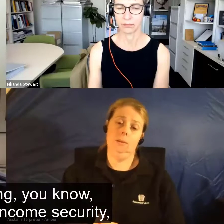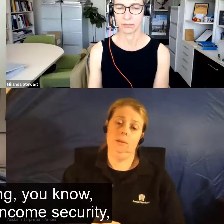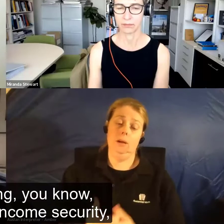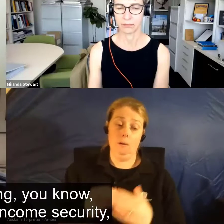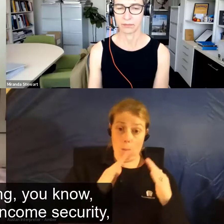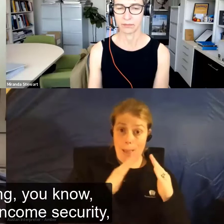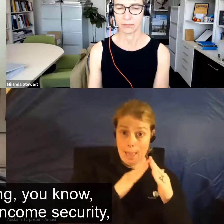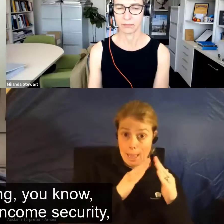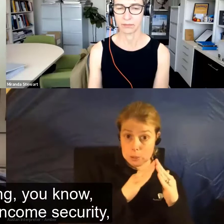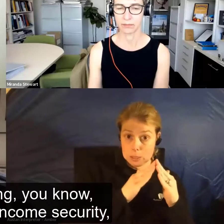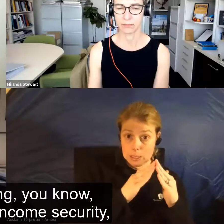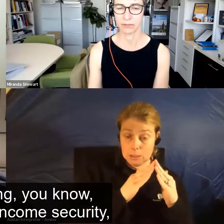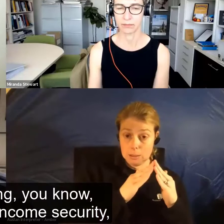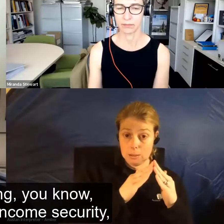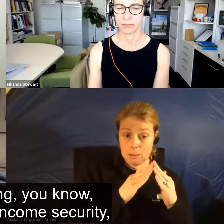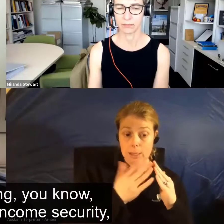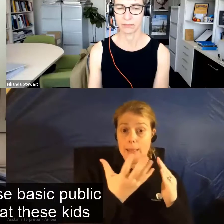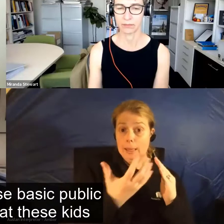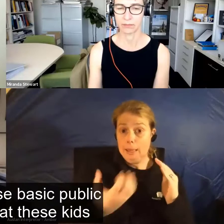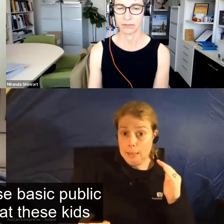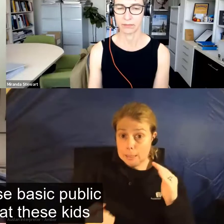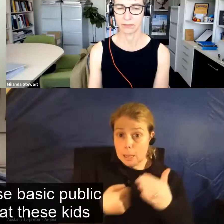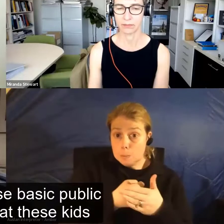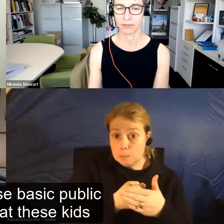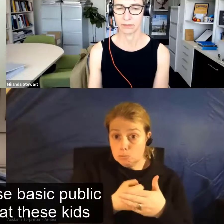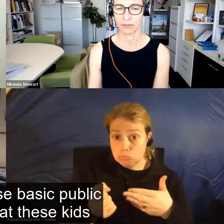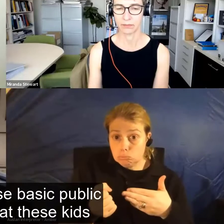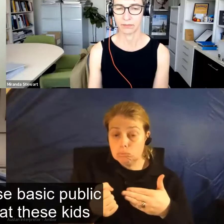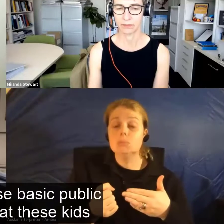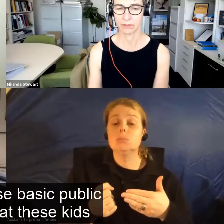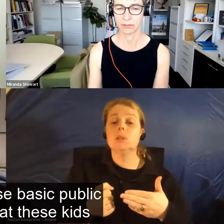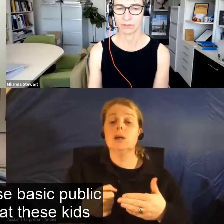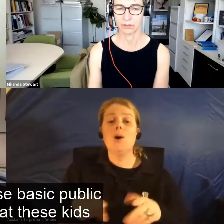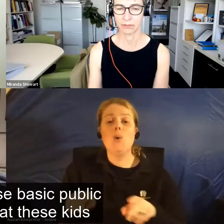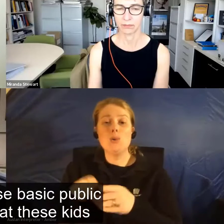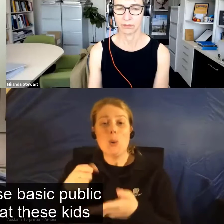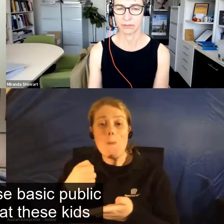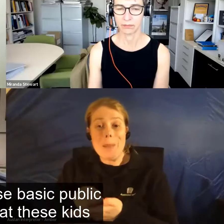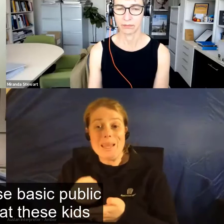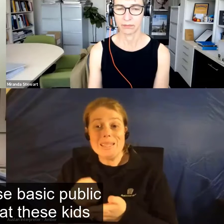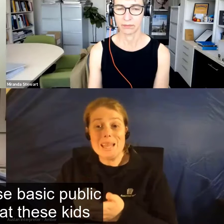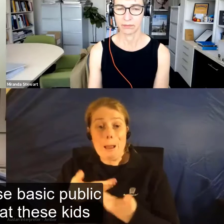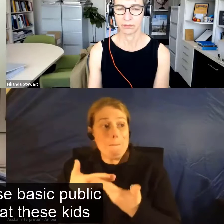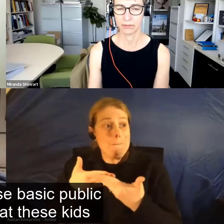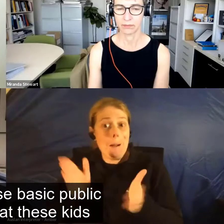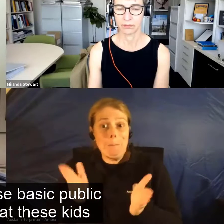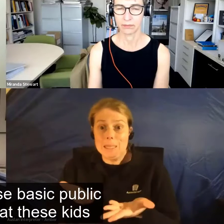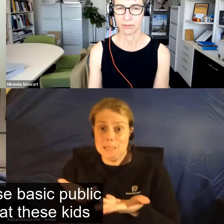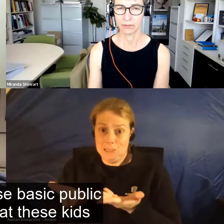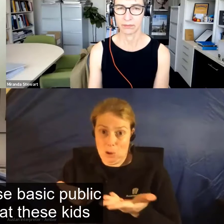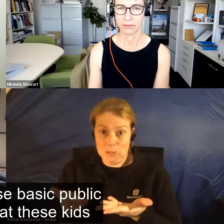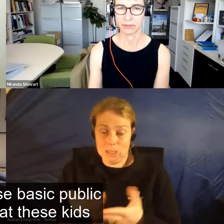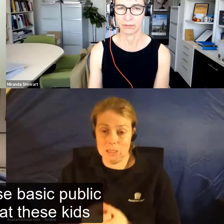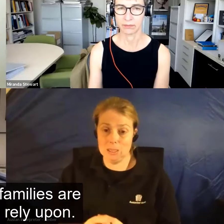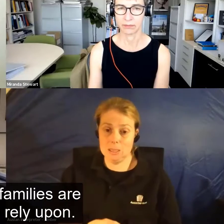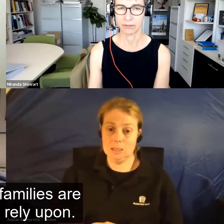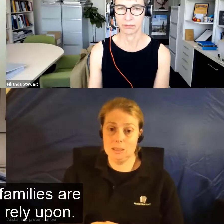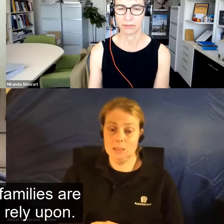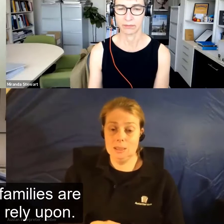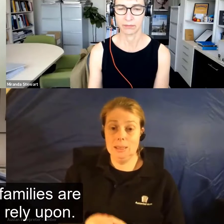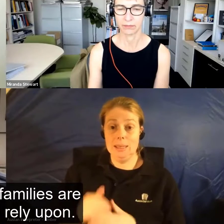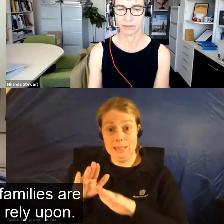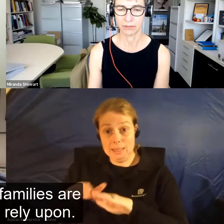housing, housing and income security, but also those basic public services that these kids and